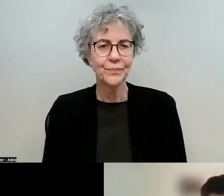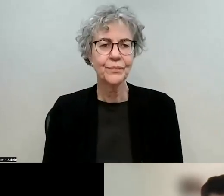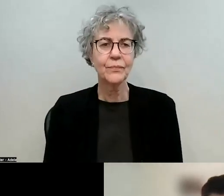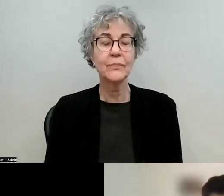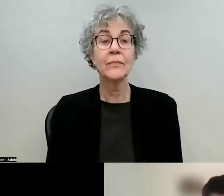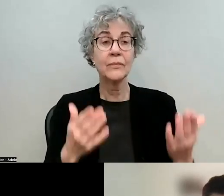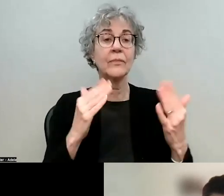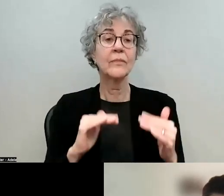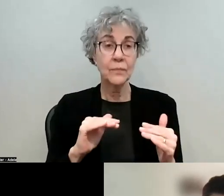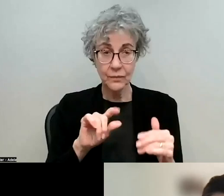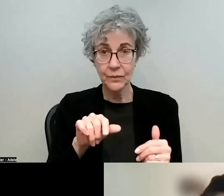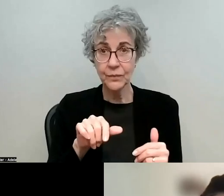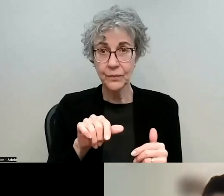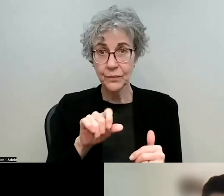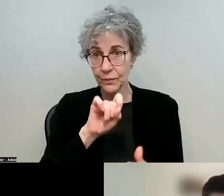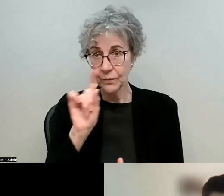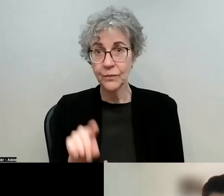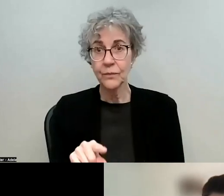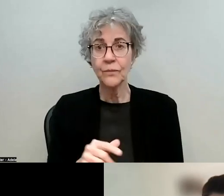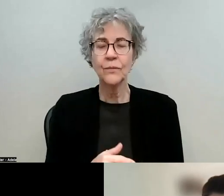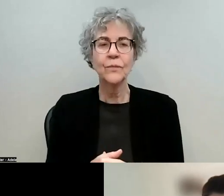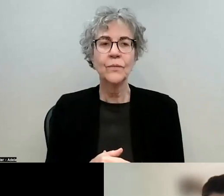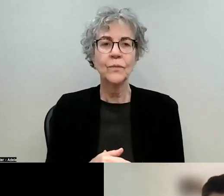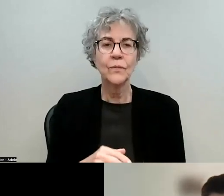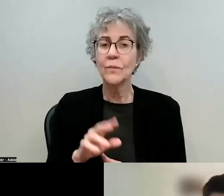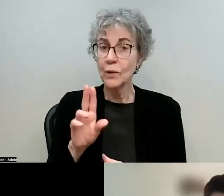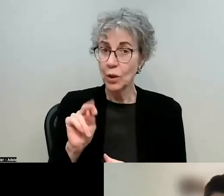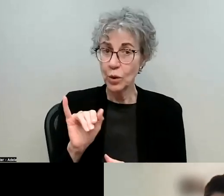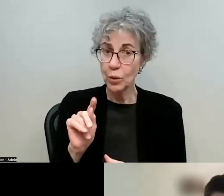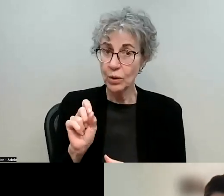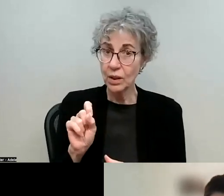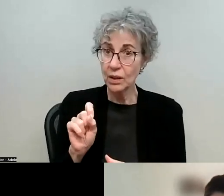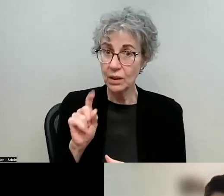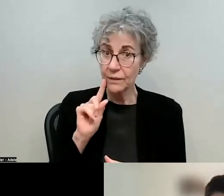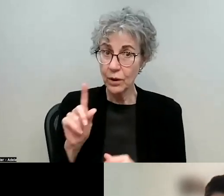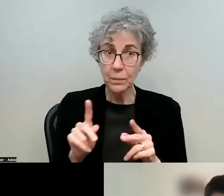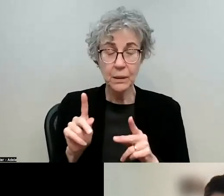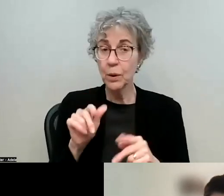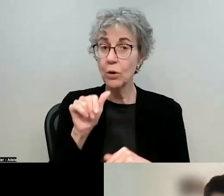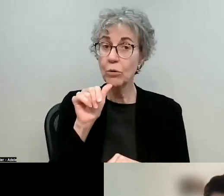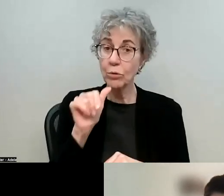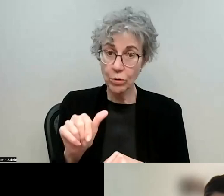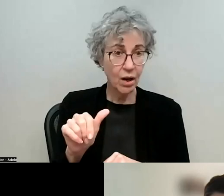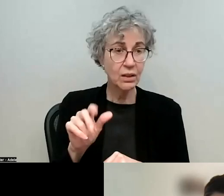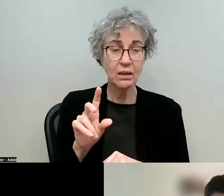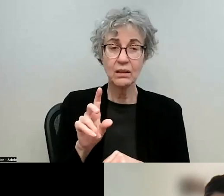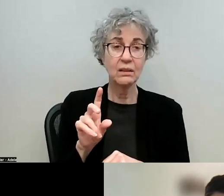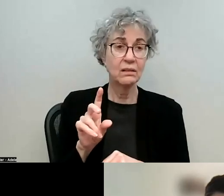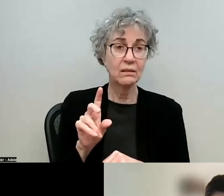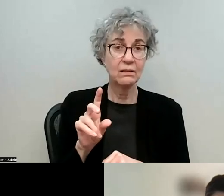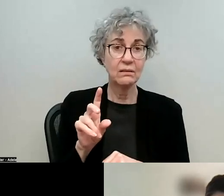So we have another question. Are there units for people who are not developmentally challenged? If